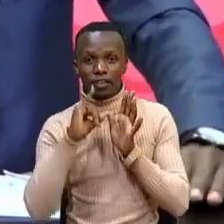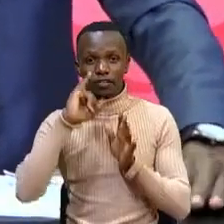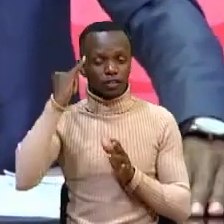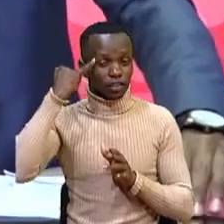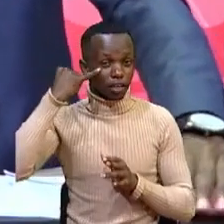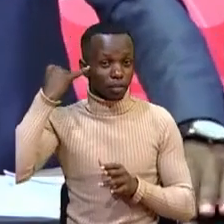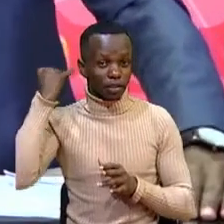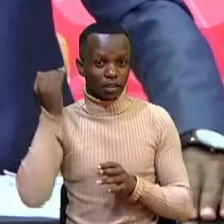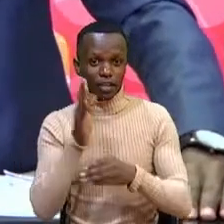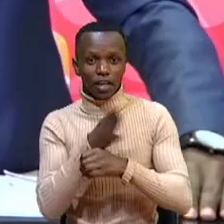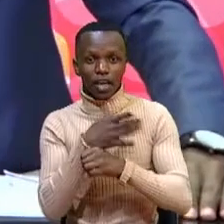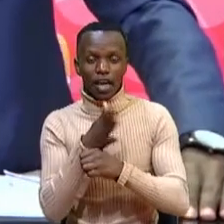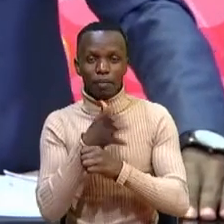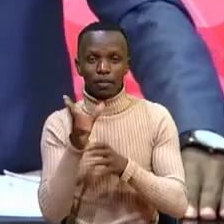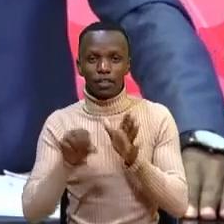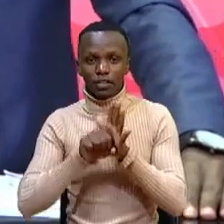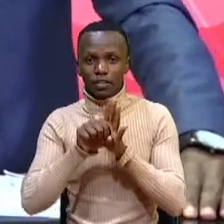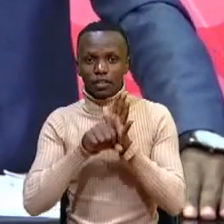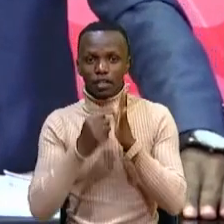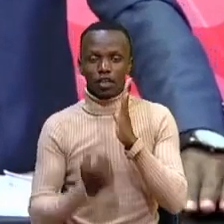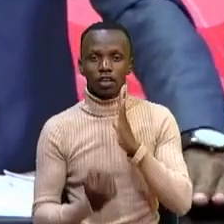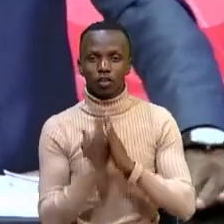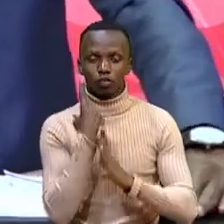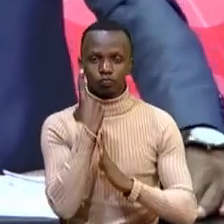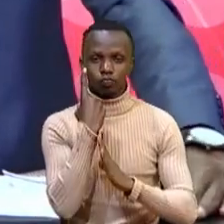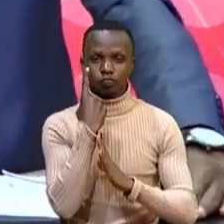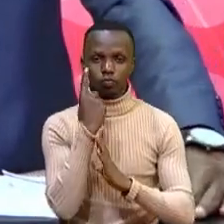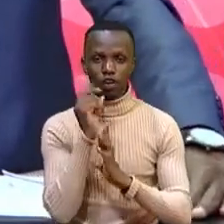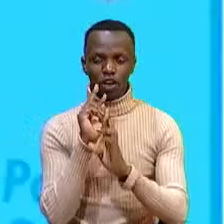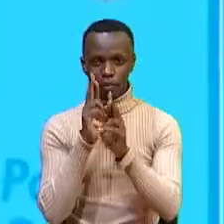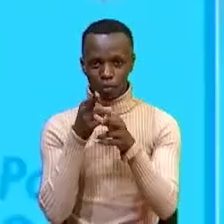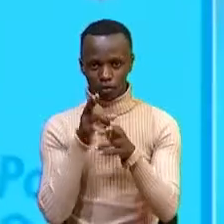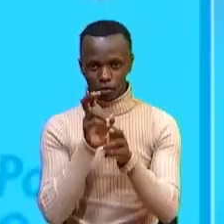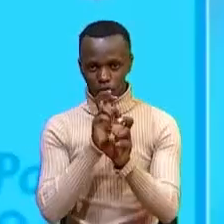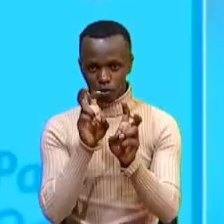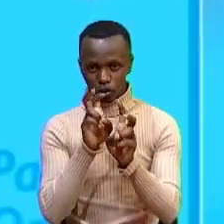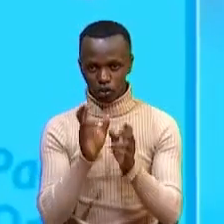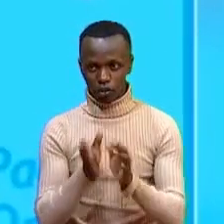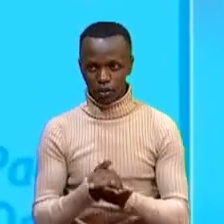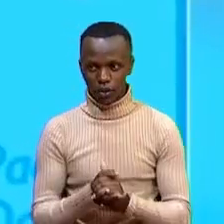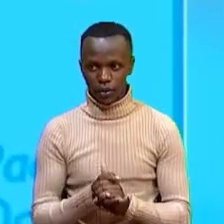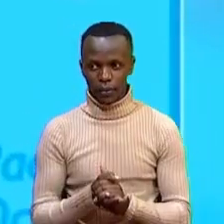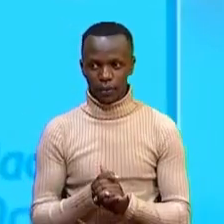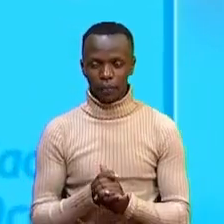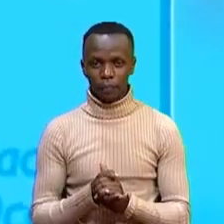in Beijing over the latest launch. Lino with the report.